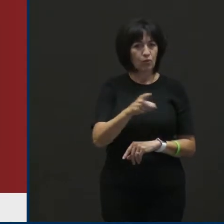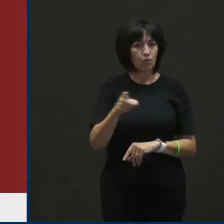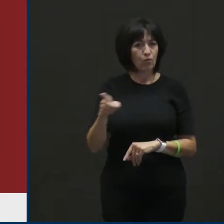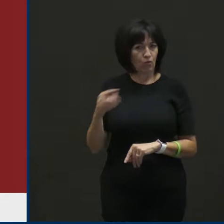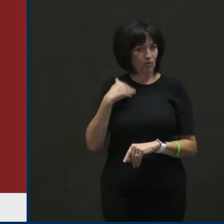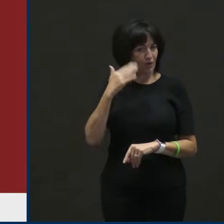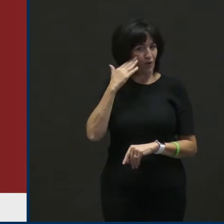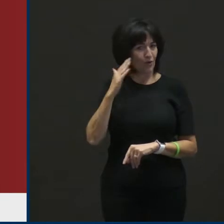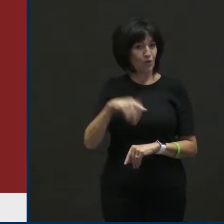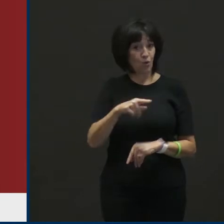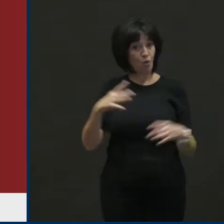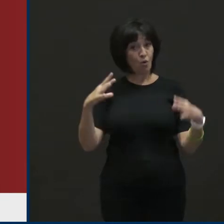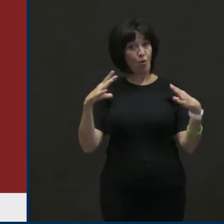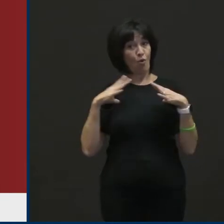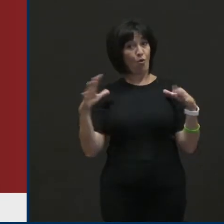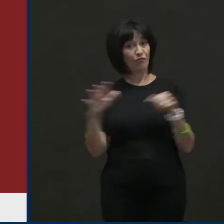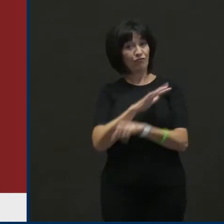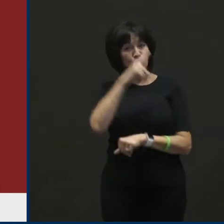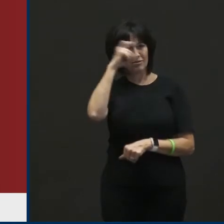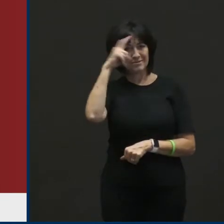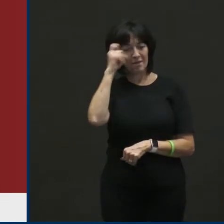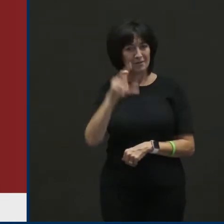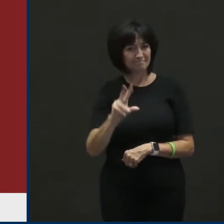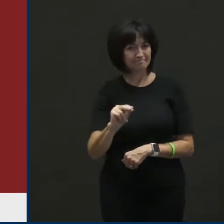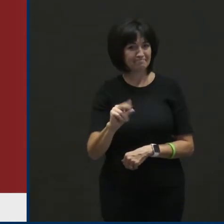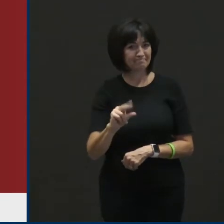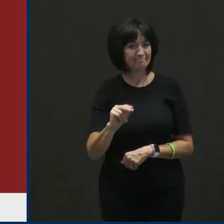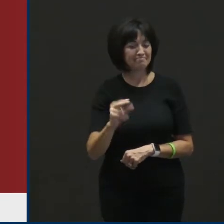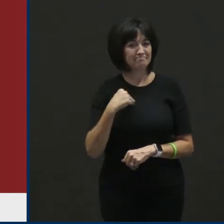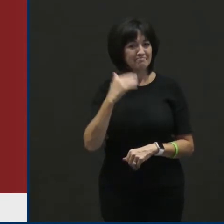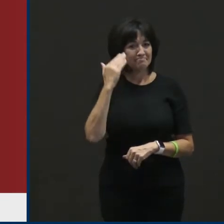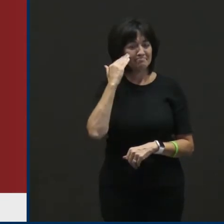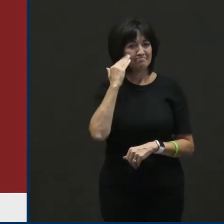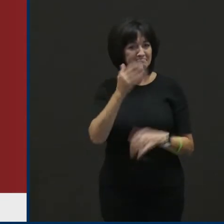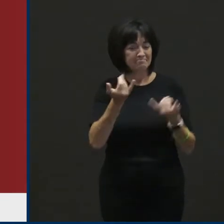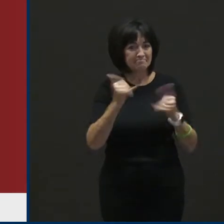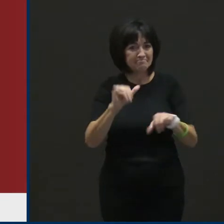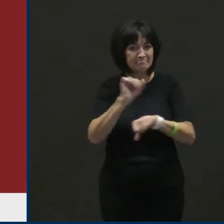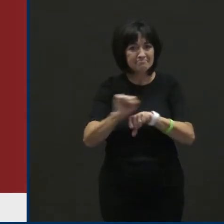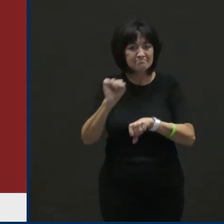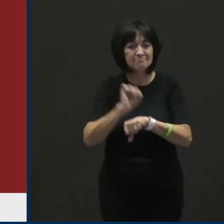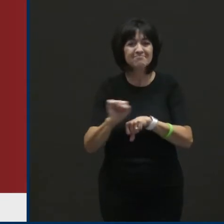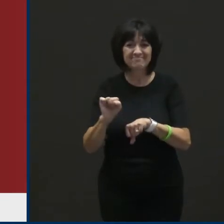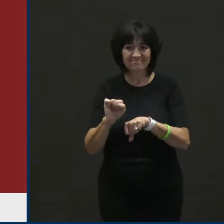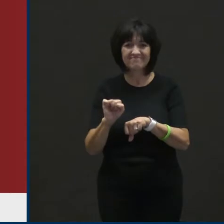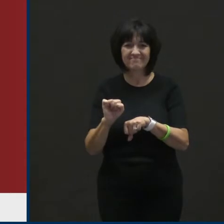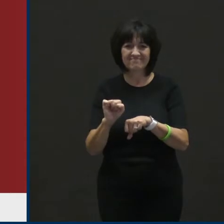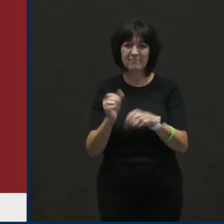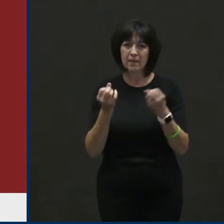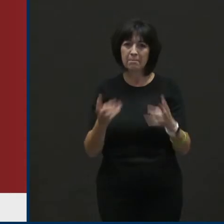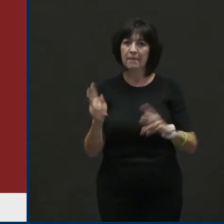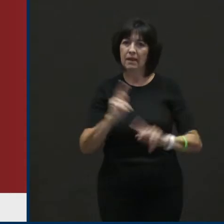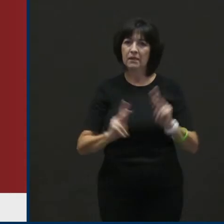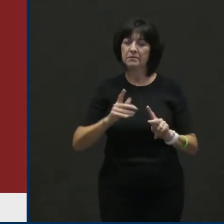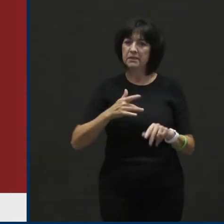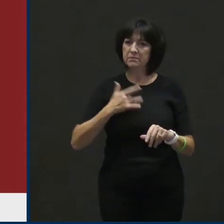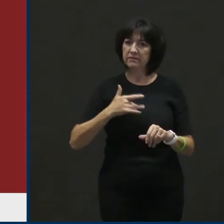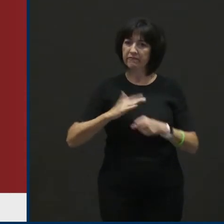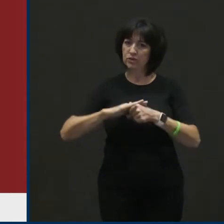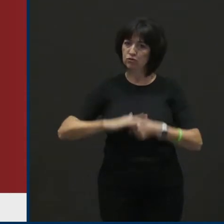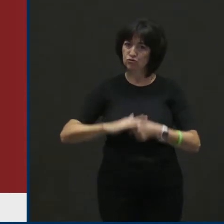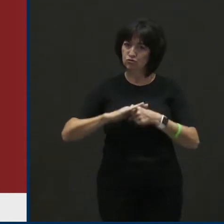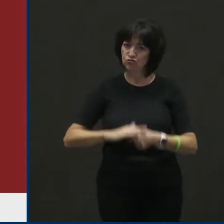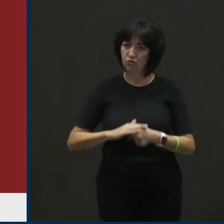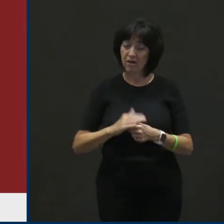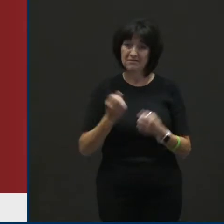into the fall, and really dealing with the stress of it all. I know all the teachers care deeply about their students and want to